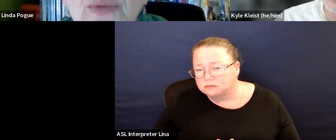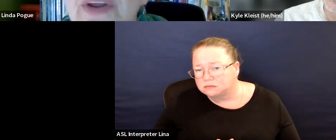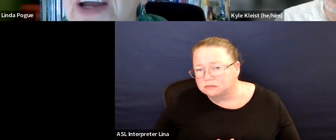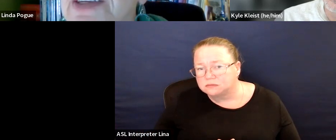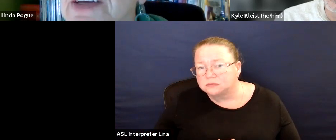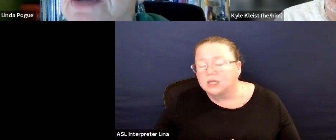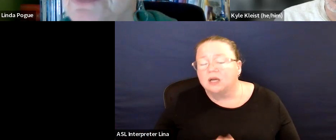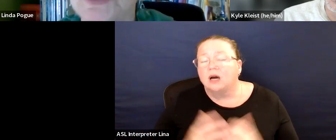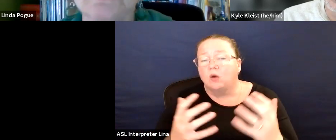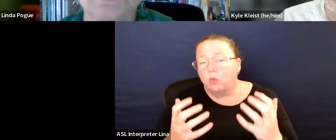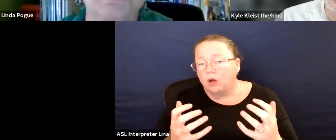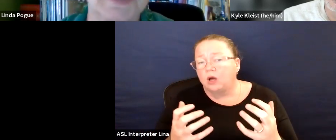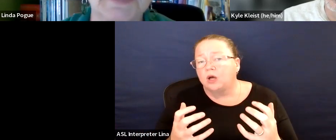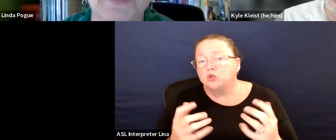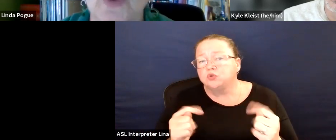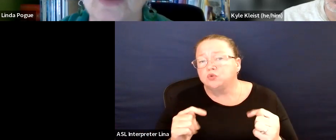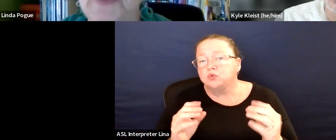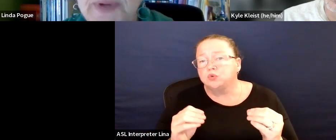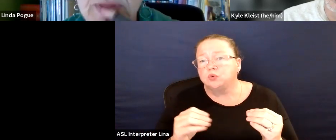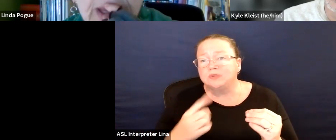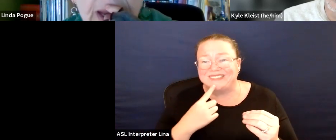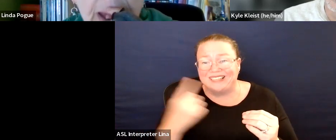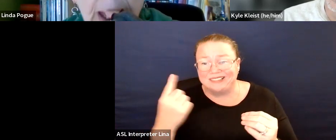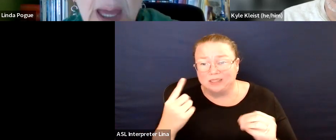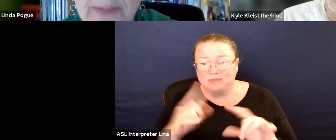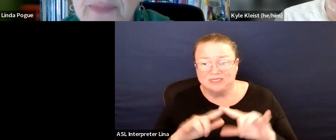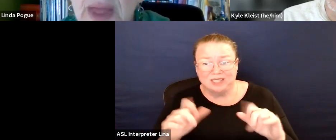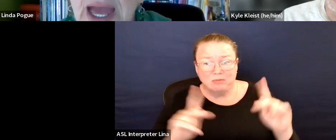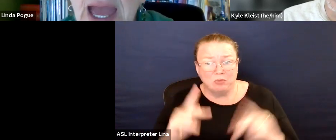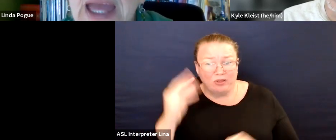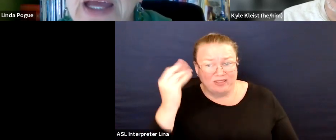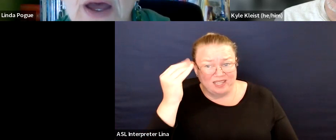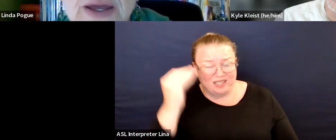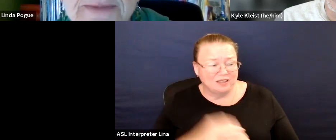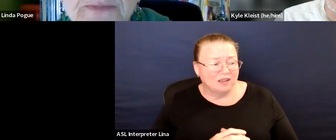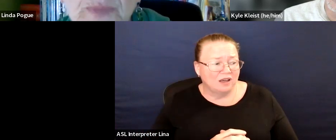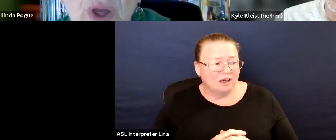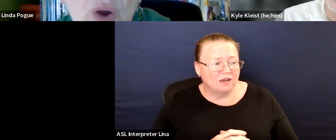I would like to say something while people are thinking.